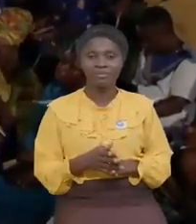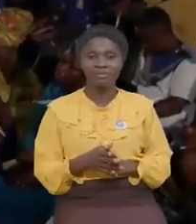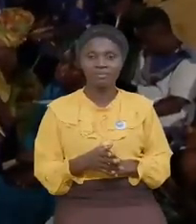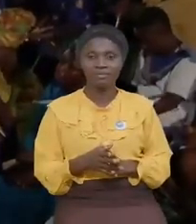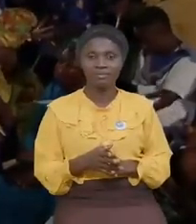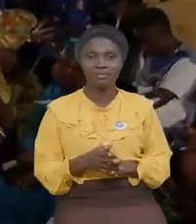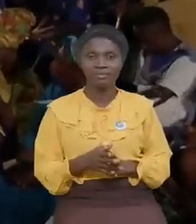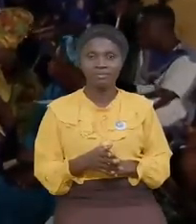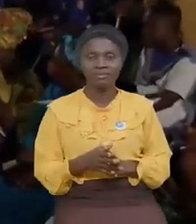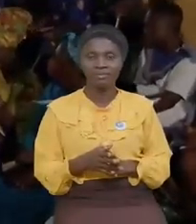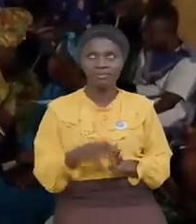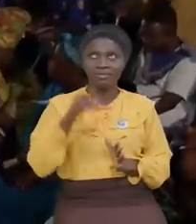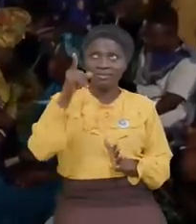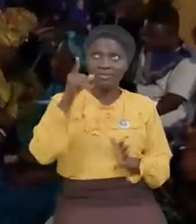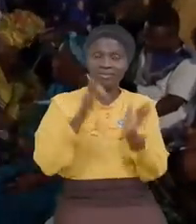come to your place tonight.